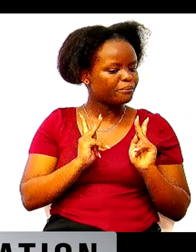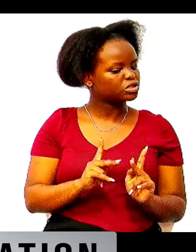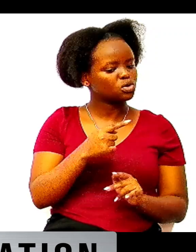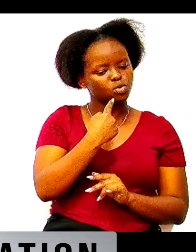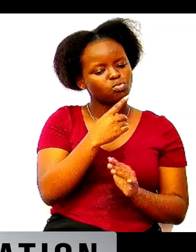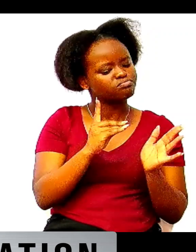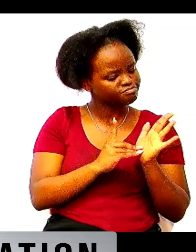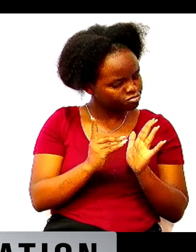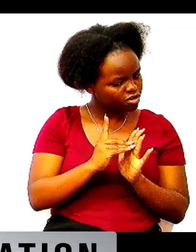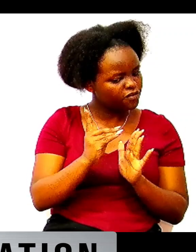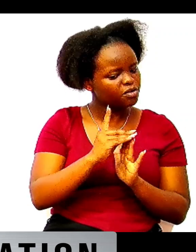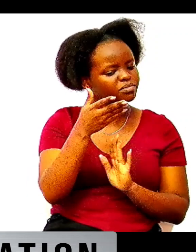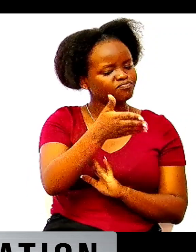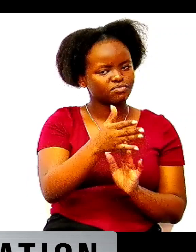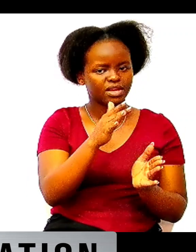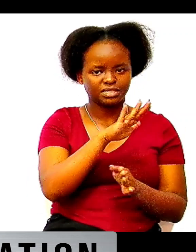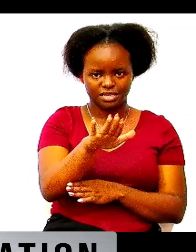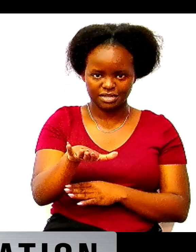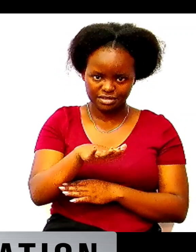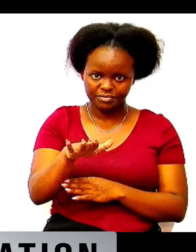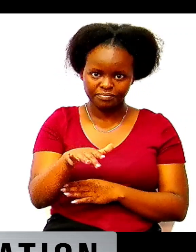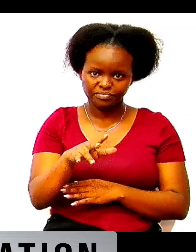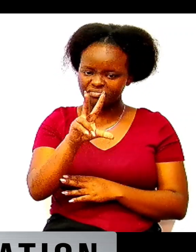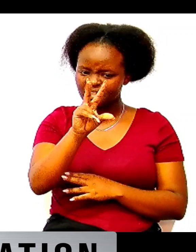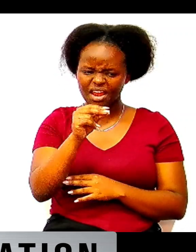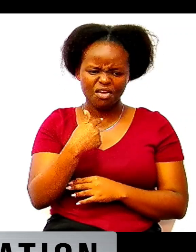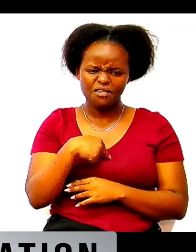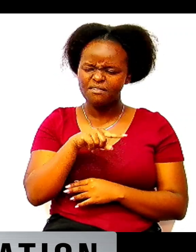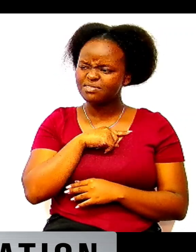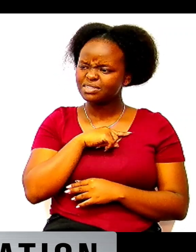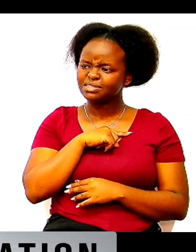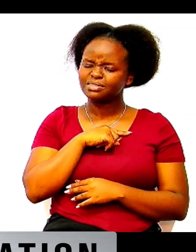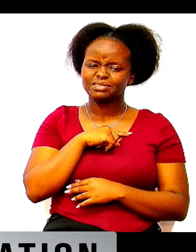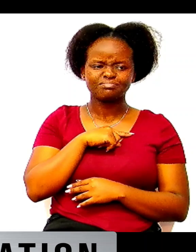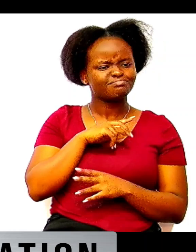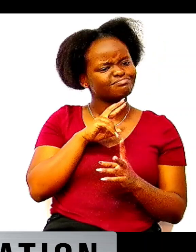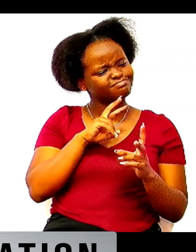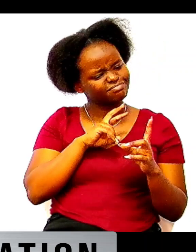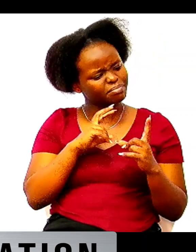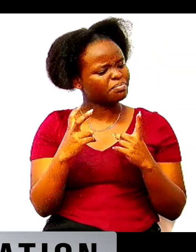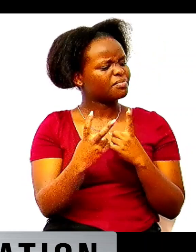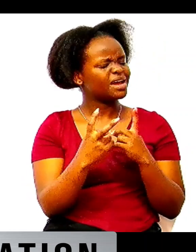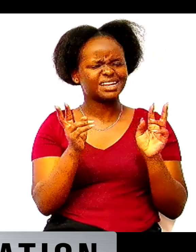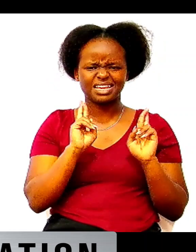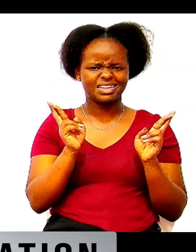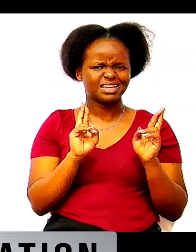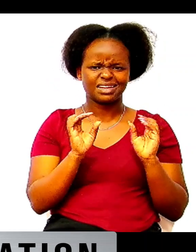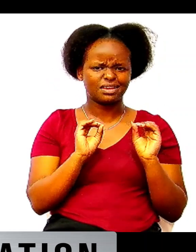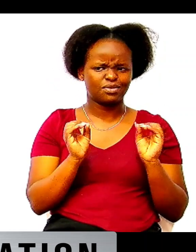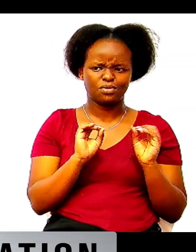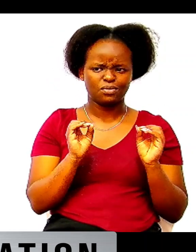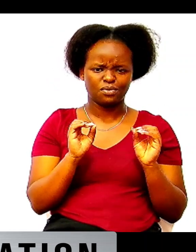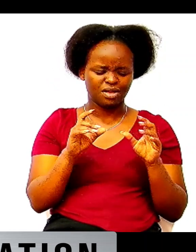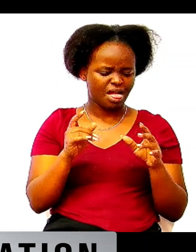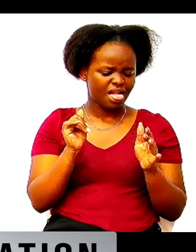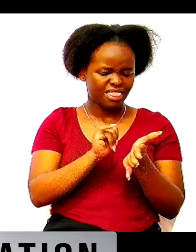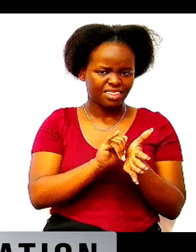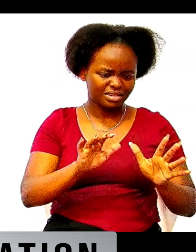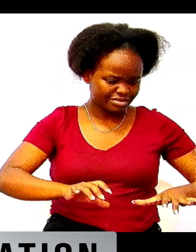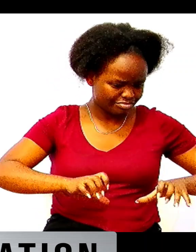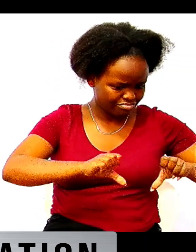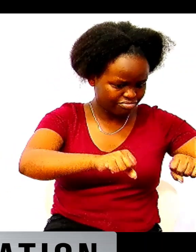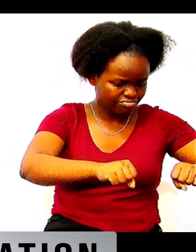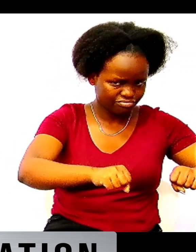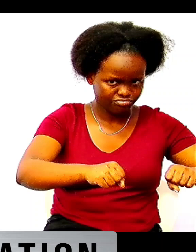development of that. Definitely, none of us advocates for that kind of takeover. Yeah, of course, We but want orderly ways in the take question